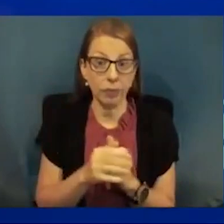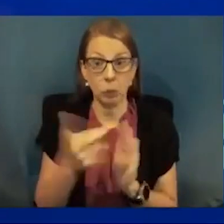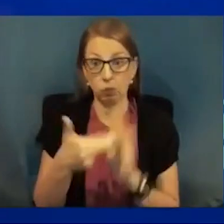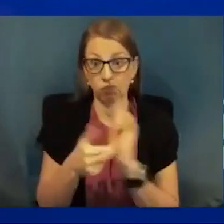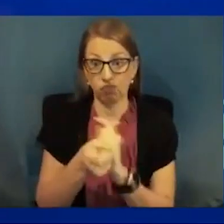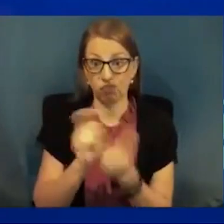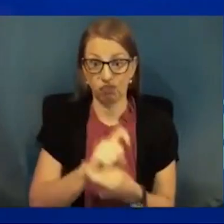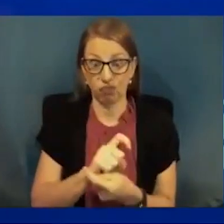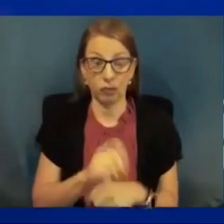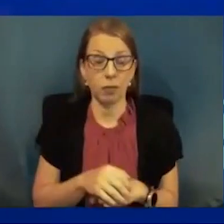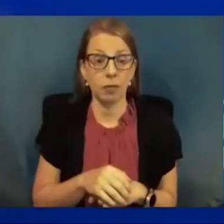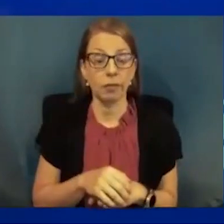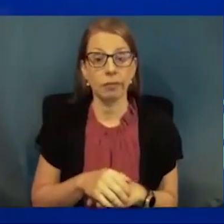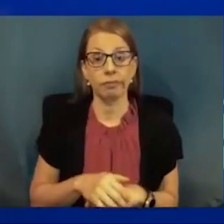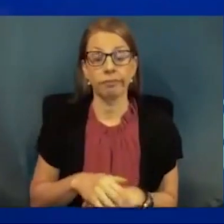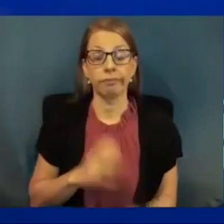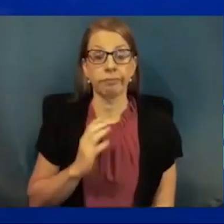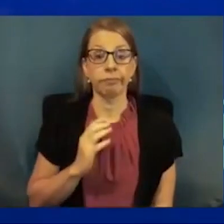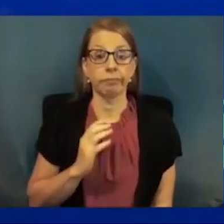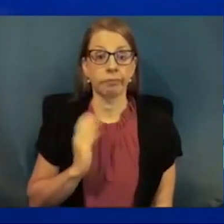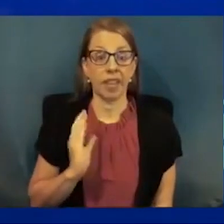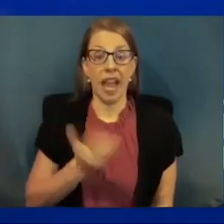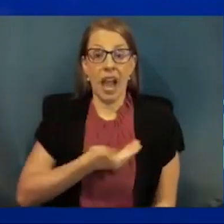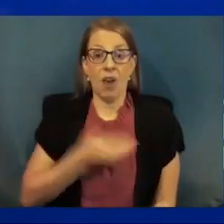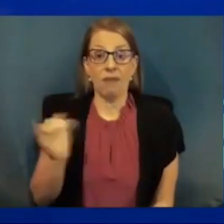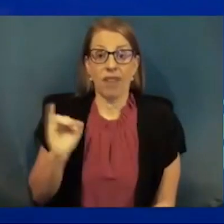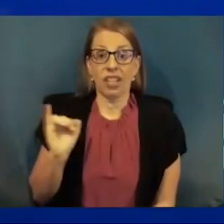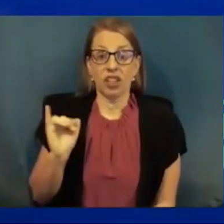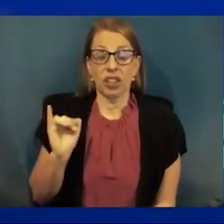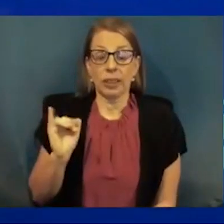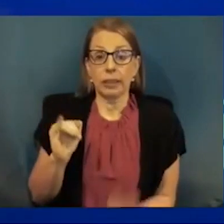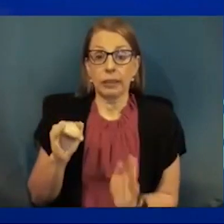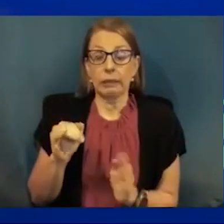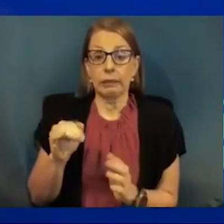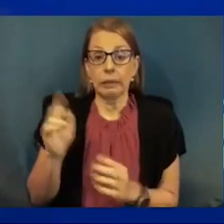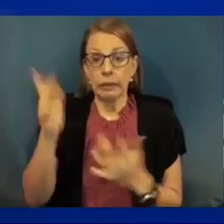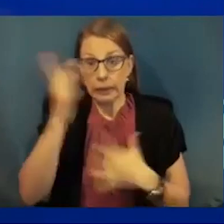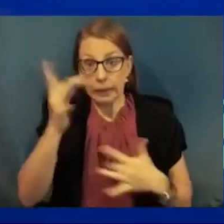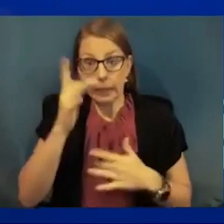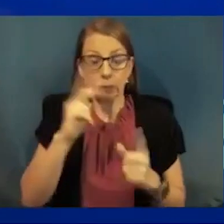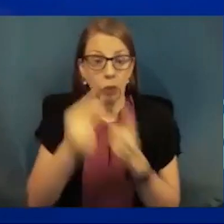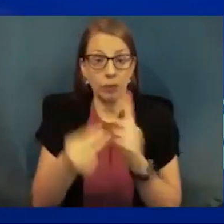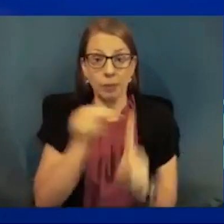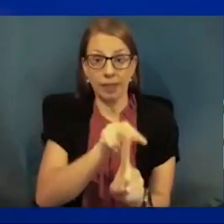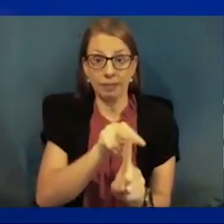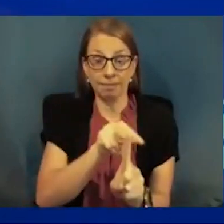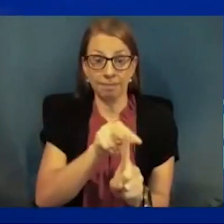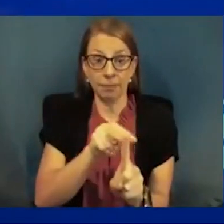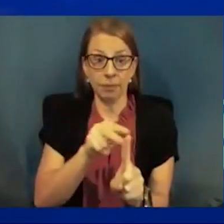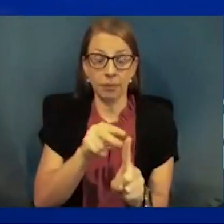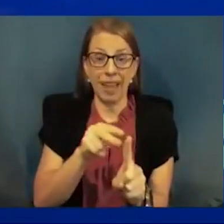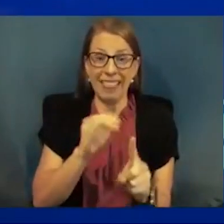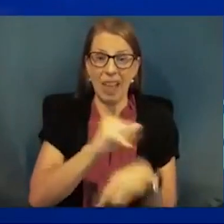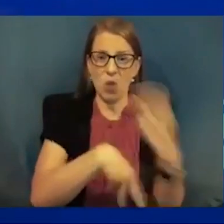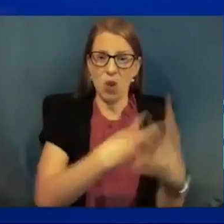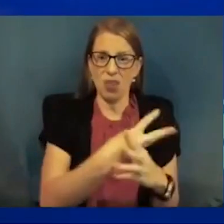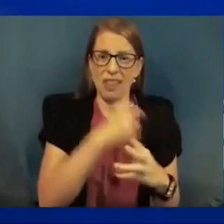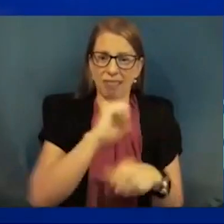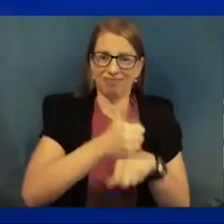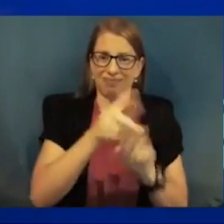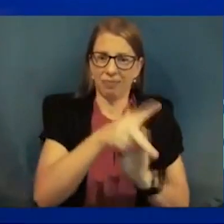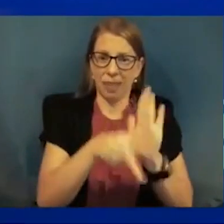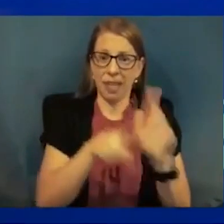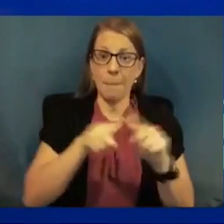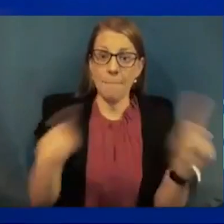chief medical officer or infectious disease perspective, and in that world, we're not policymakers, but we know that